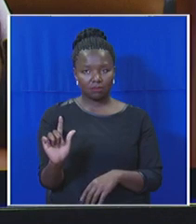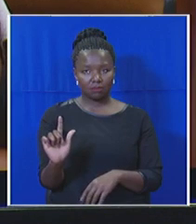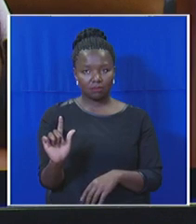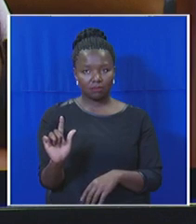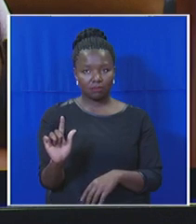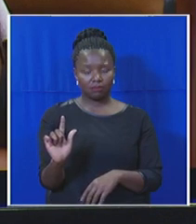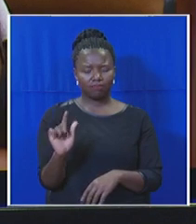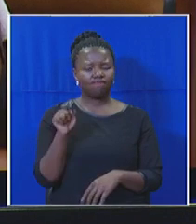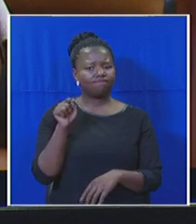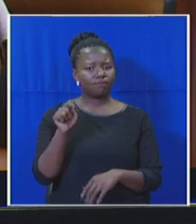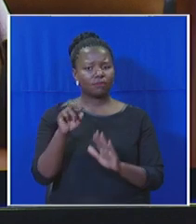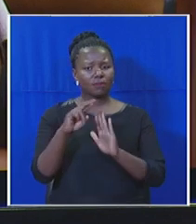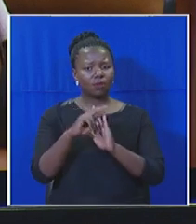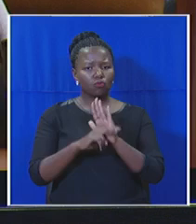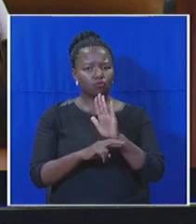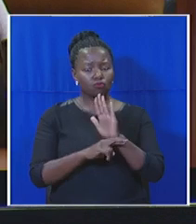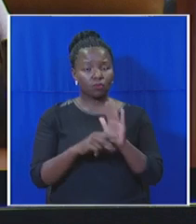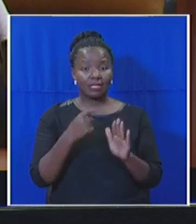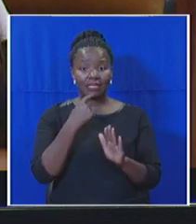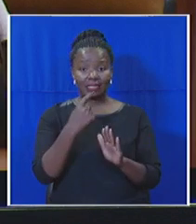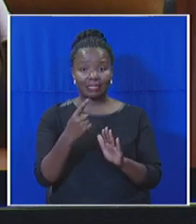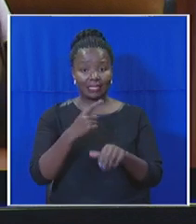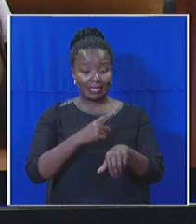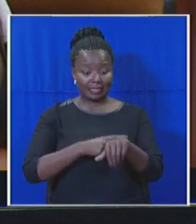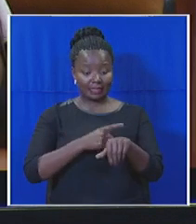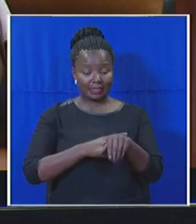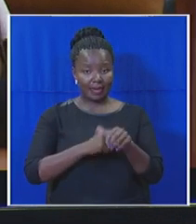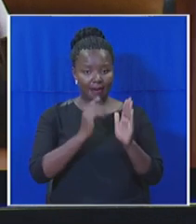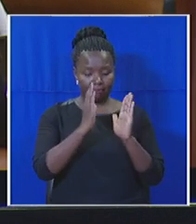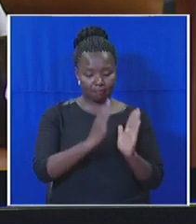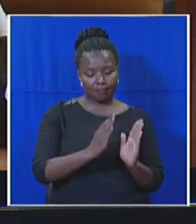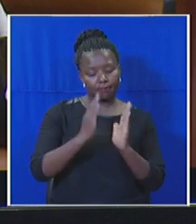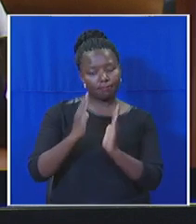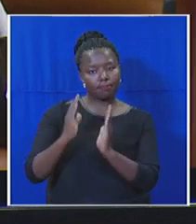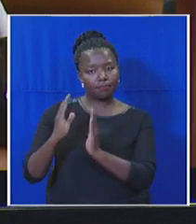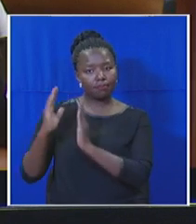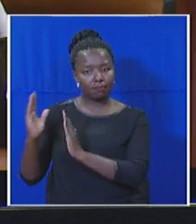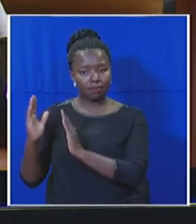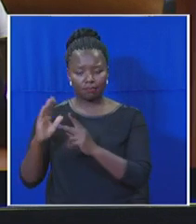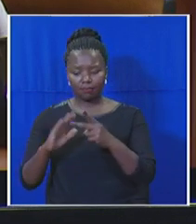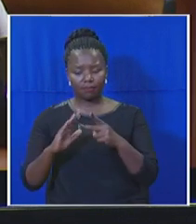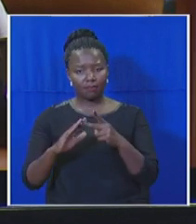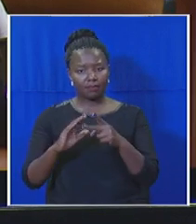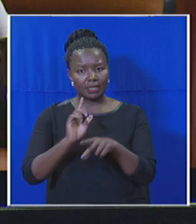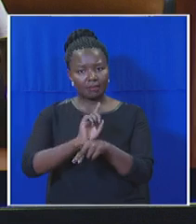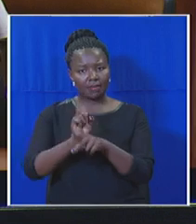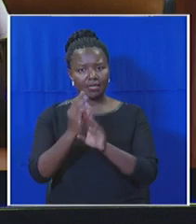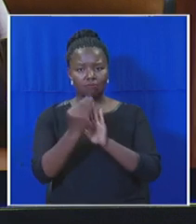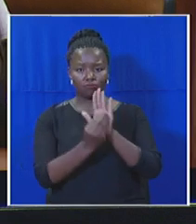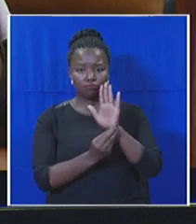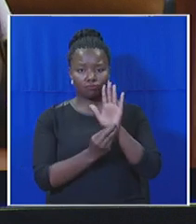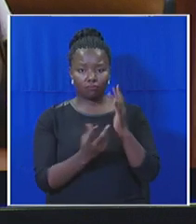It talks about times allotted and time limits. And it is the one dealing